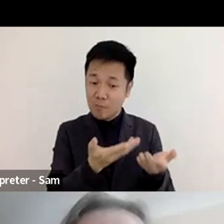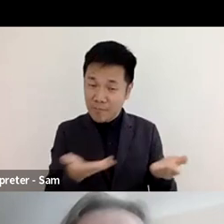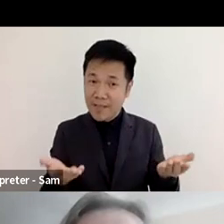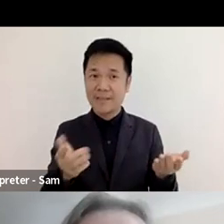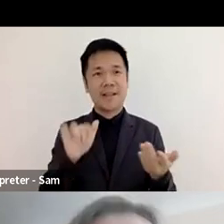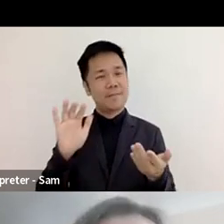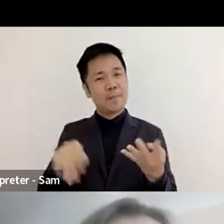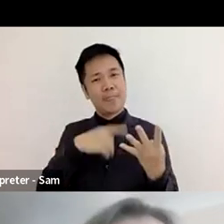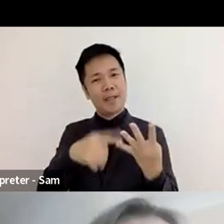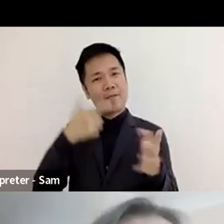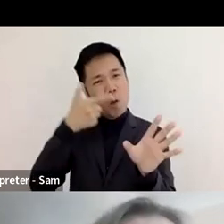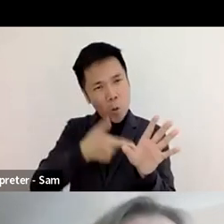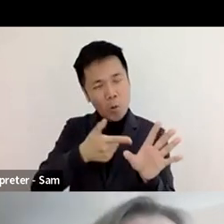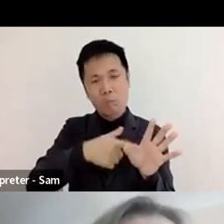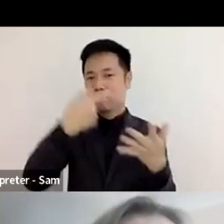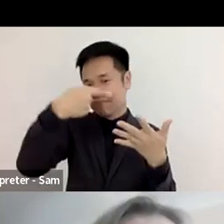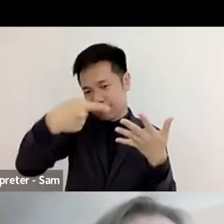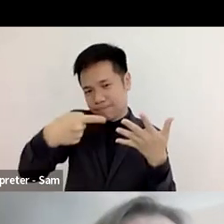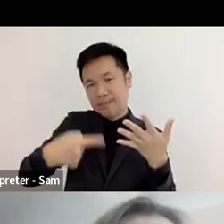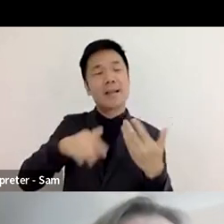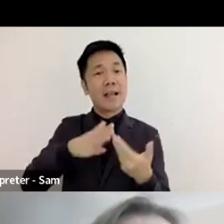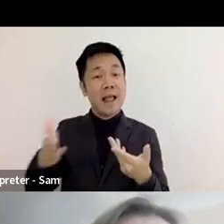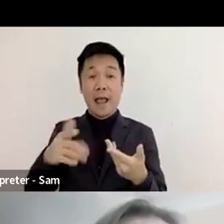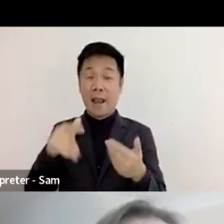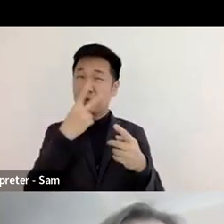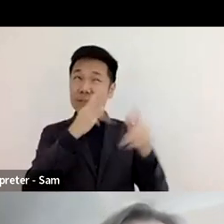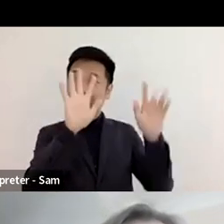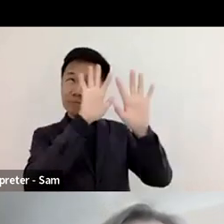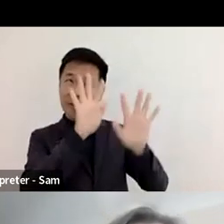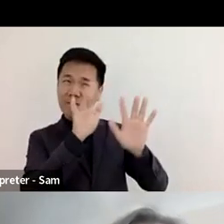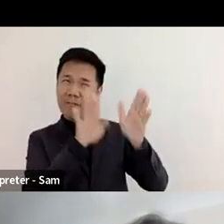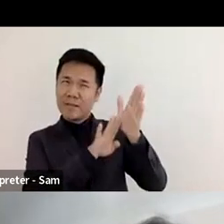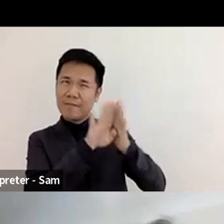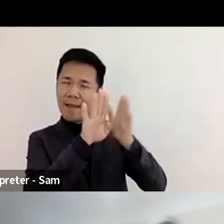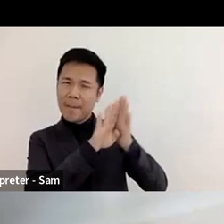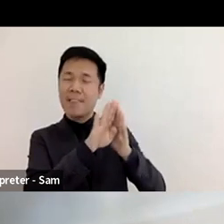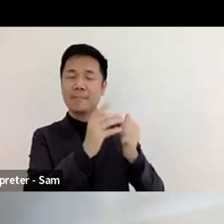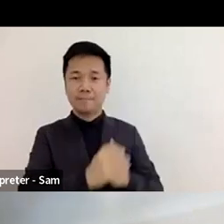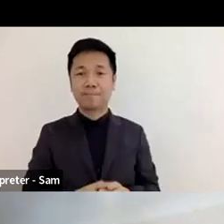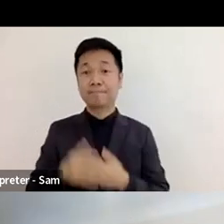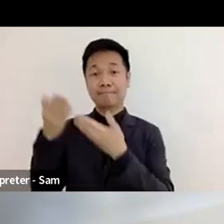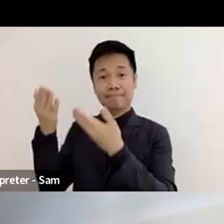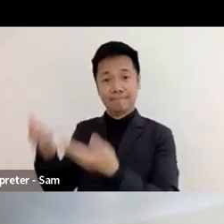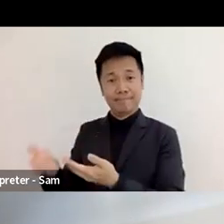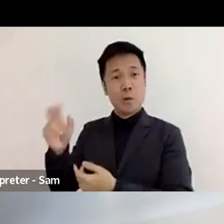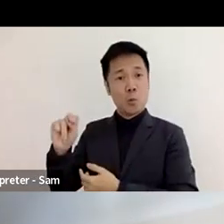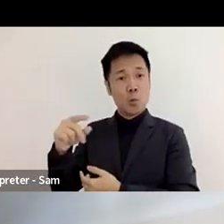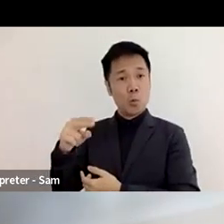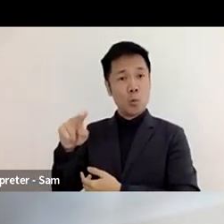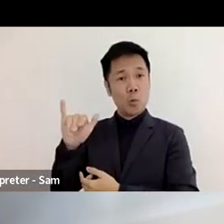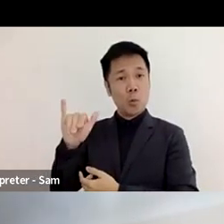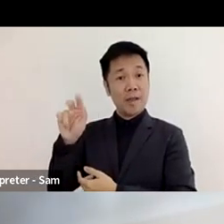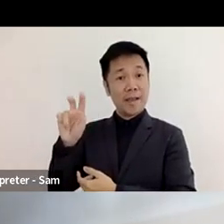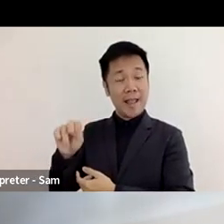chain analysis, as well as the climate resilient livelihood development. Currently, he is managing different